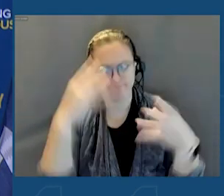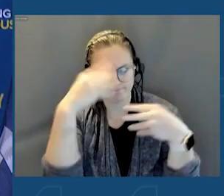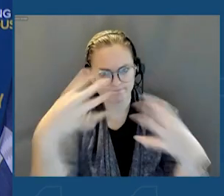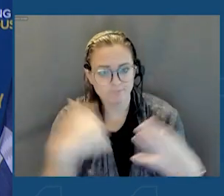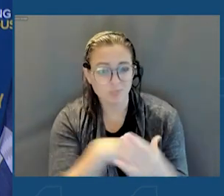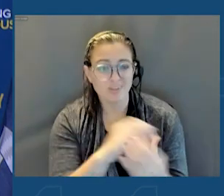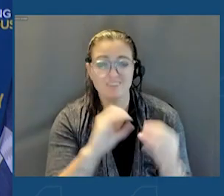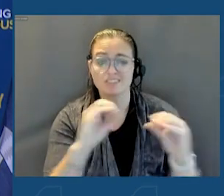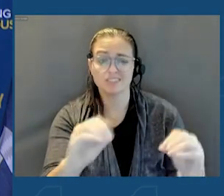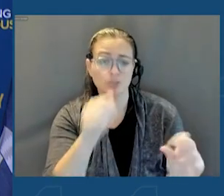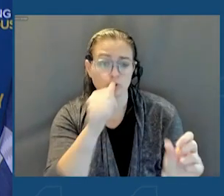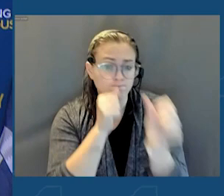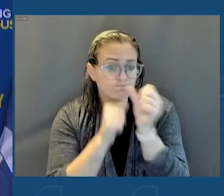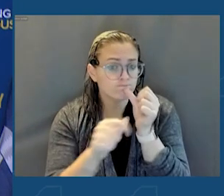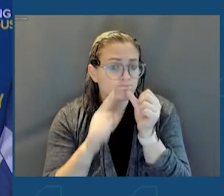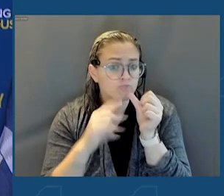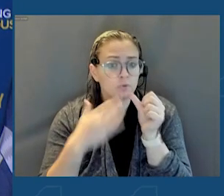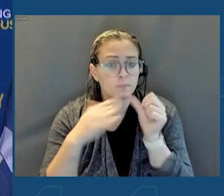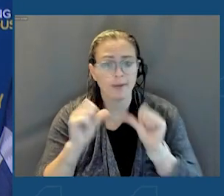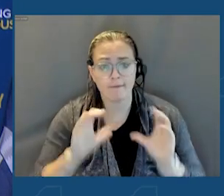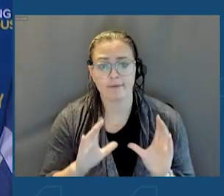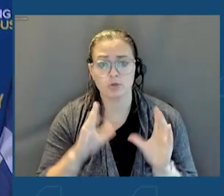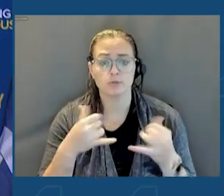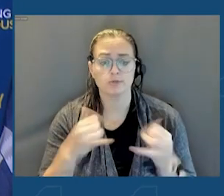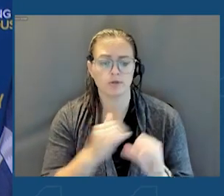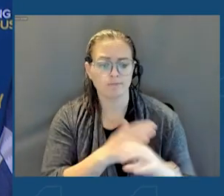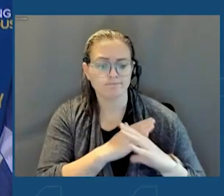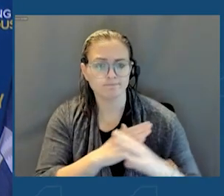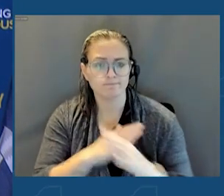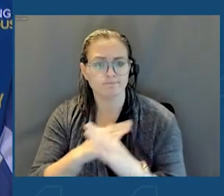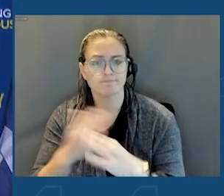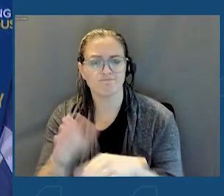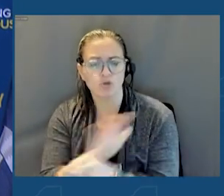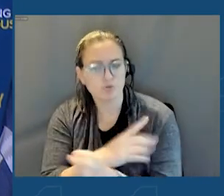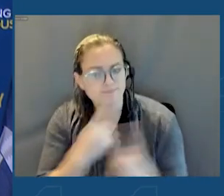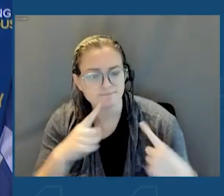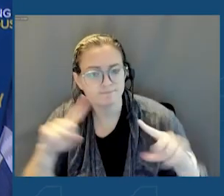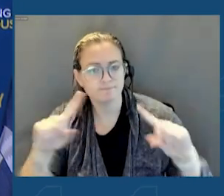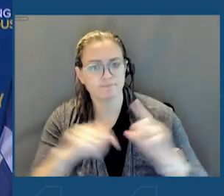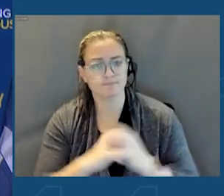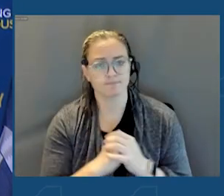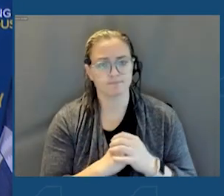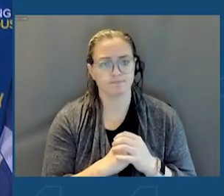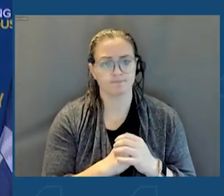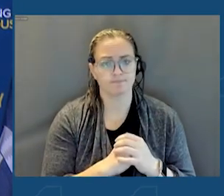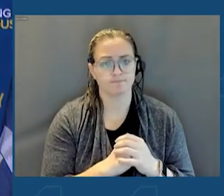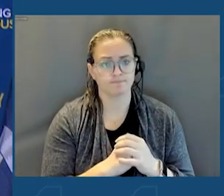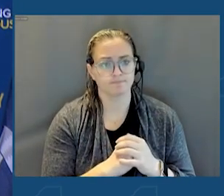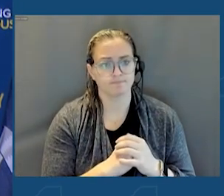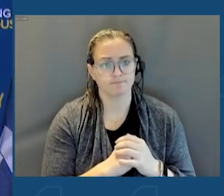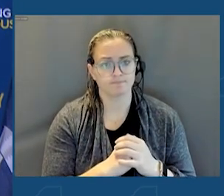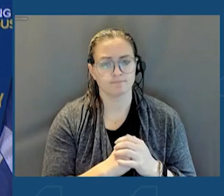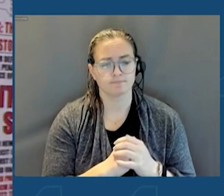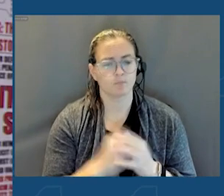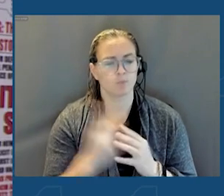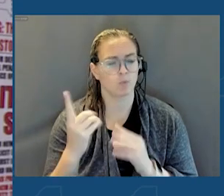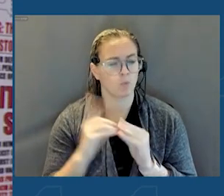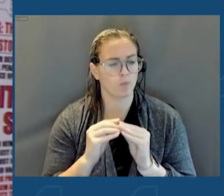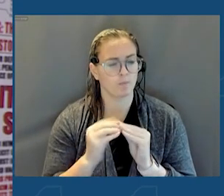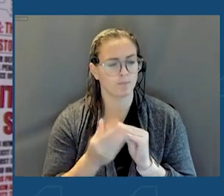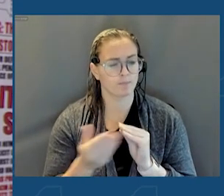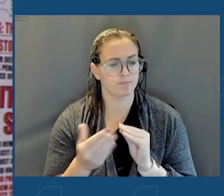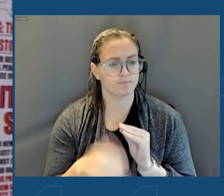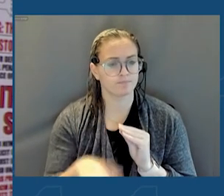zero tolerance for the bad actors who are standing in our way of full success. And one more thing I want to highlight. I've heard